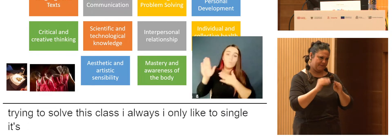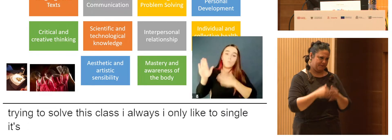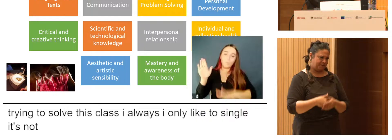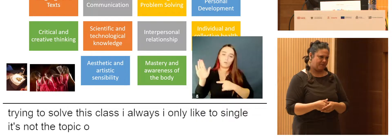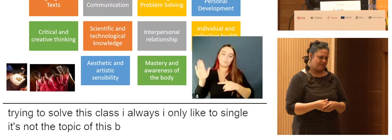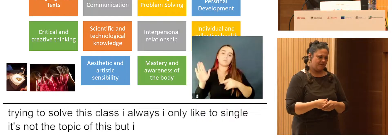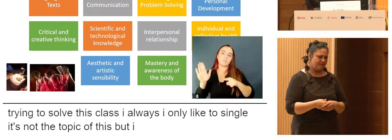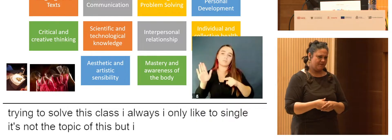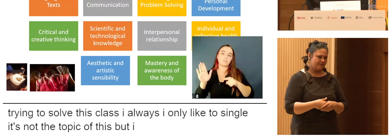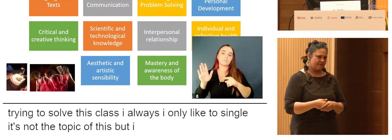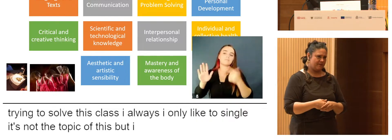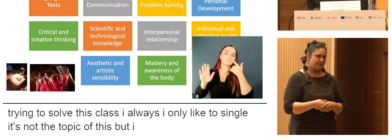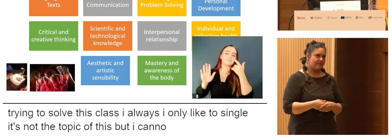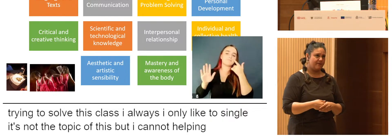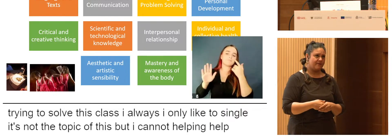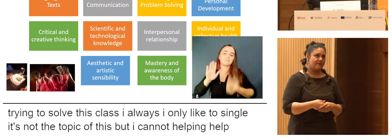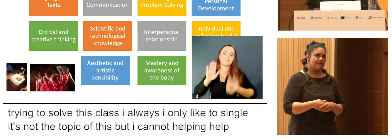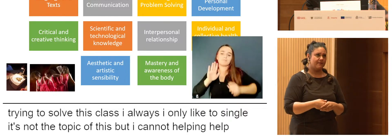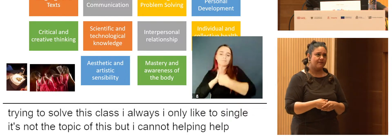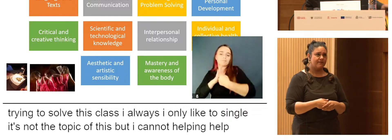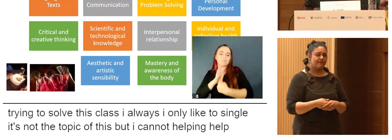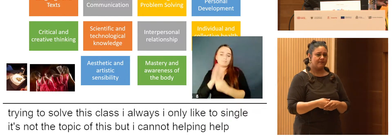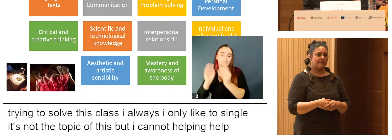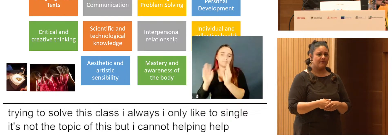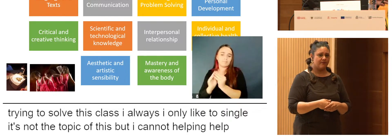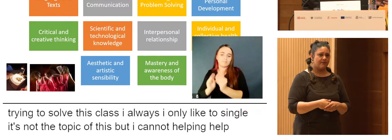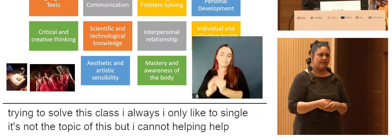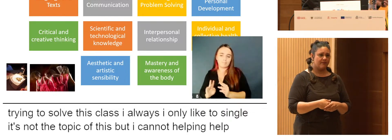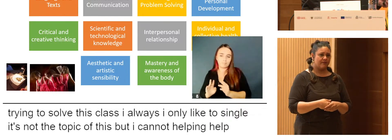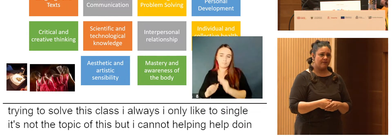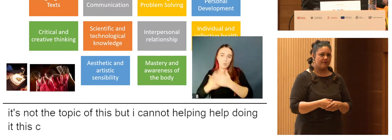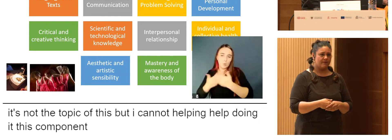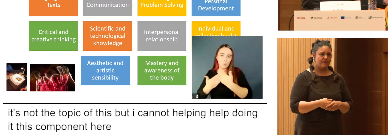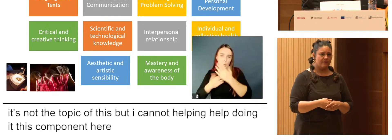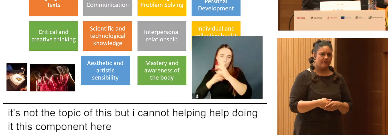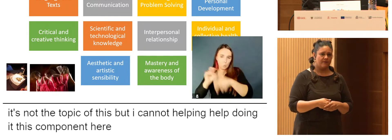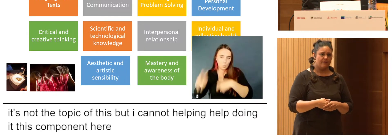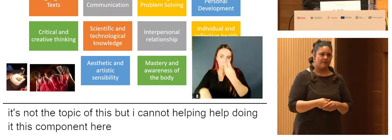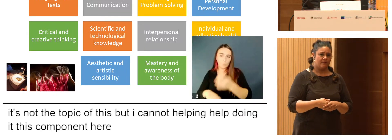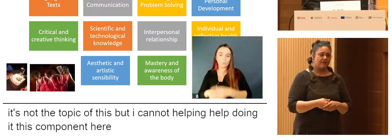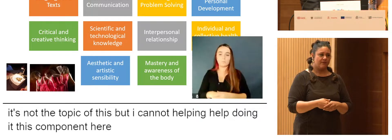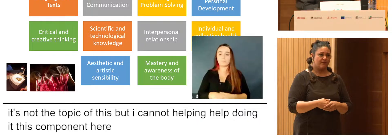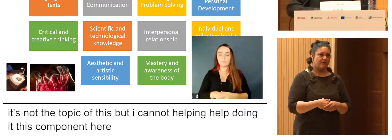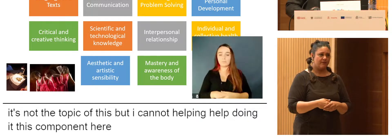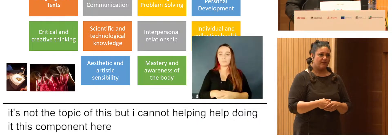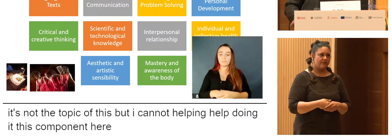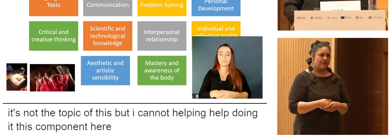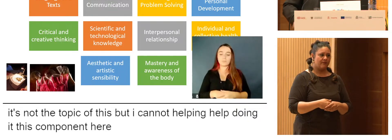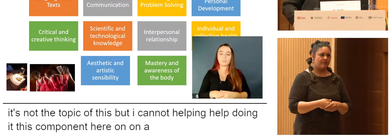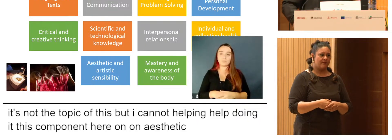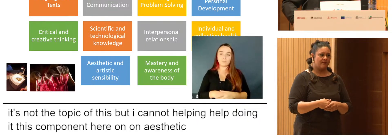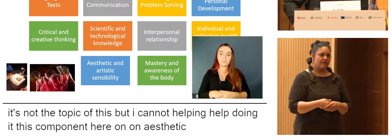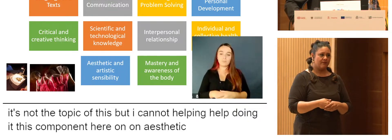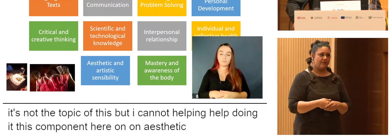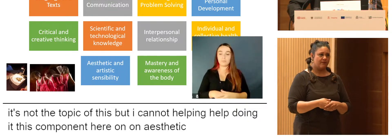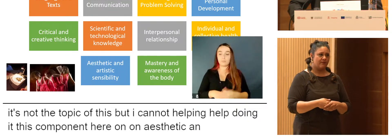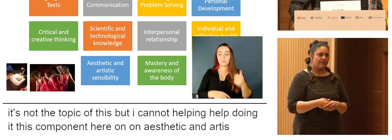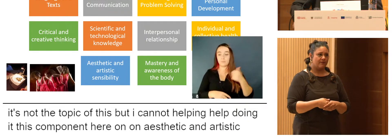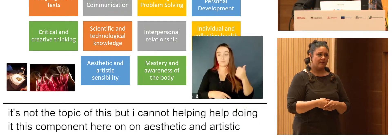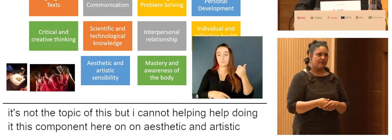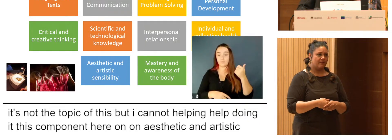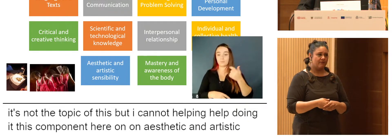cannot help doing it, this component here on aesthetic and artistic